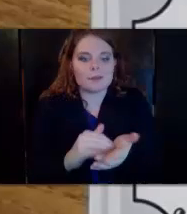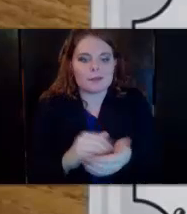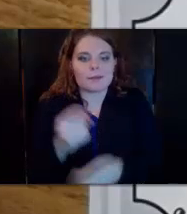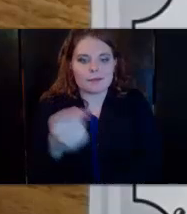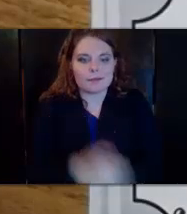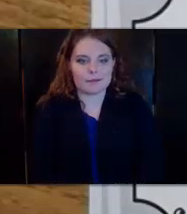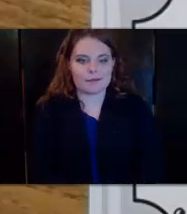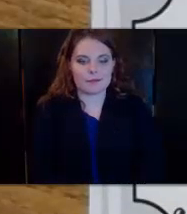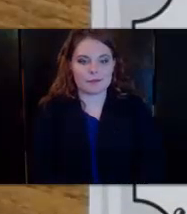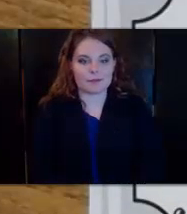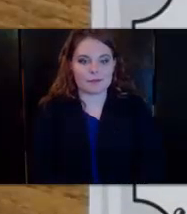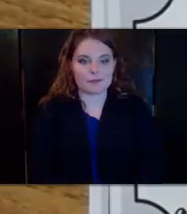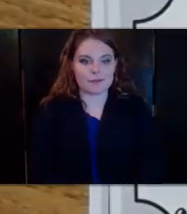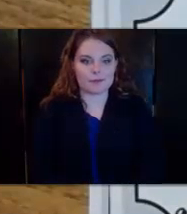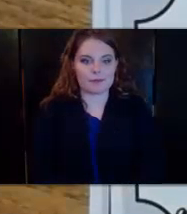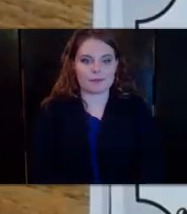this.